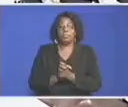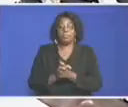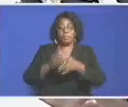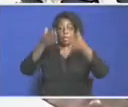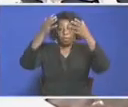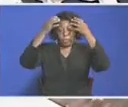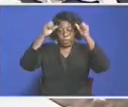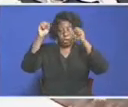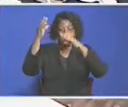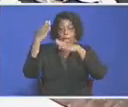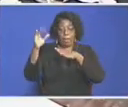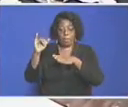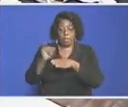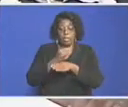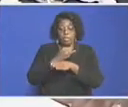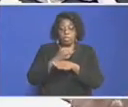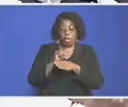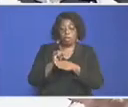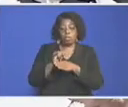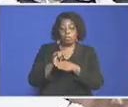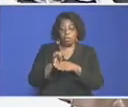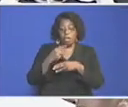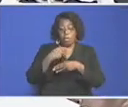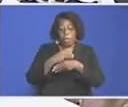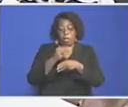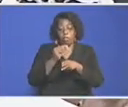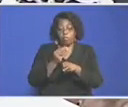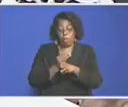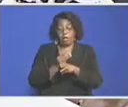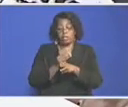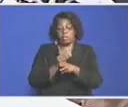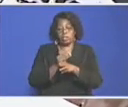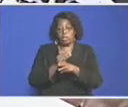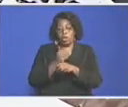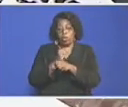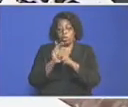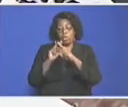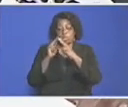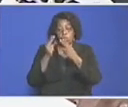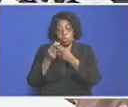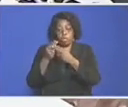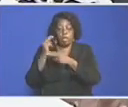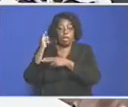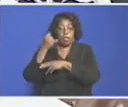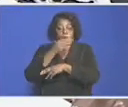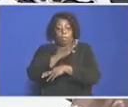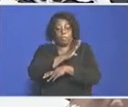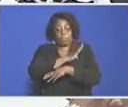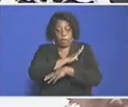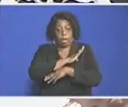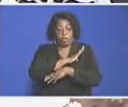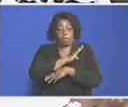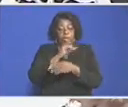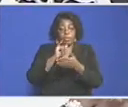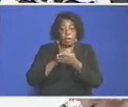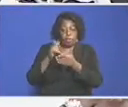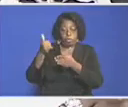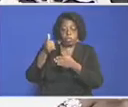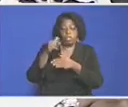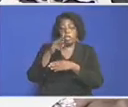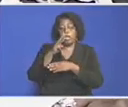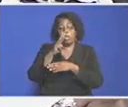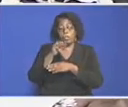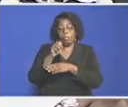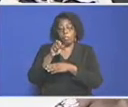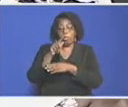President of the Bahamas Industrial Manufacturers and Allied Workers Union, Jennifer Brown, believes officials at Morton Salt Company in